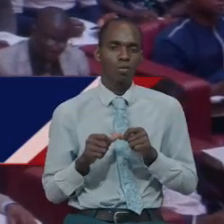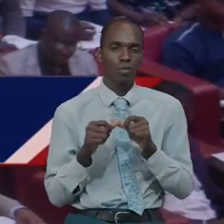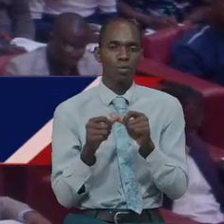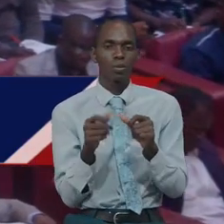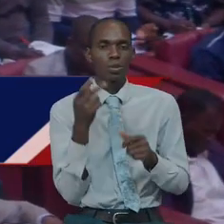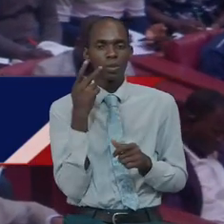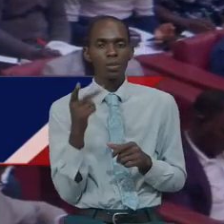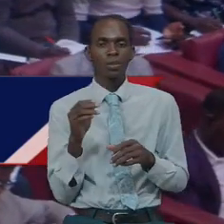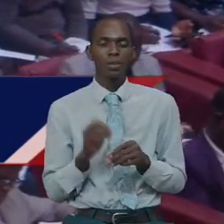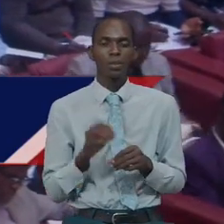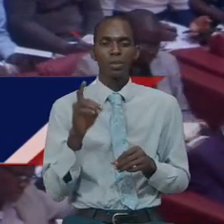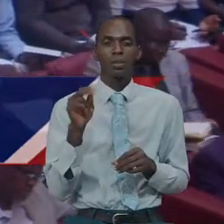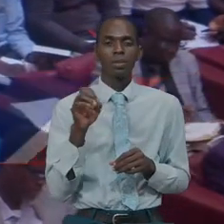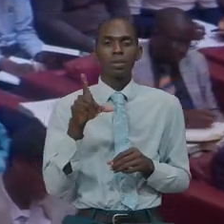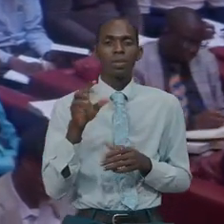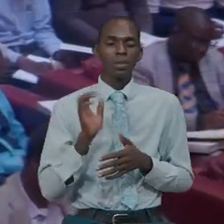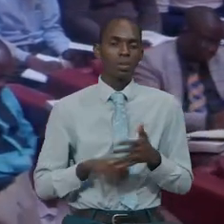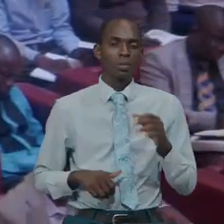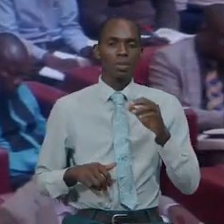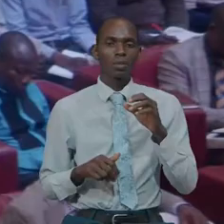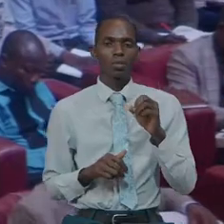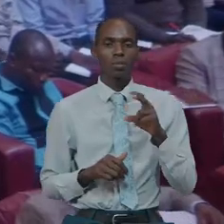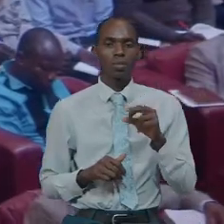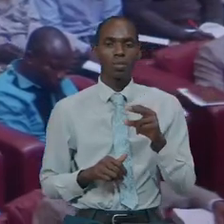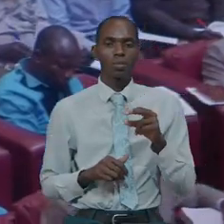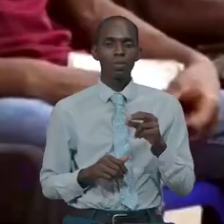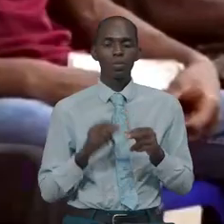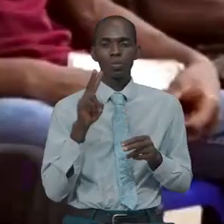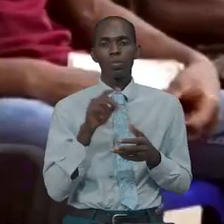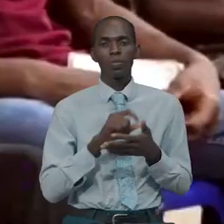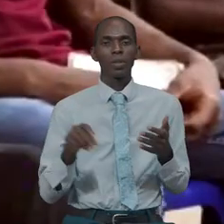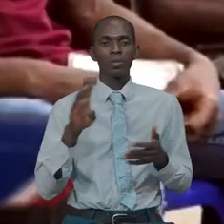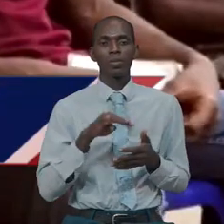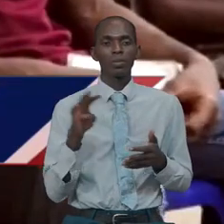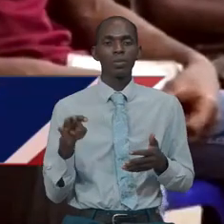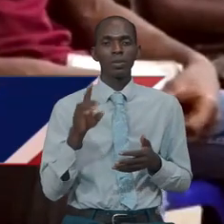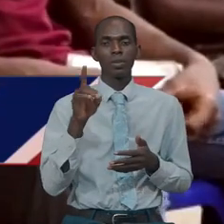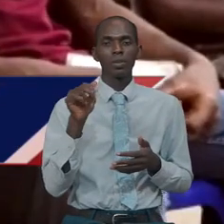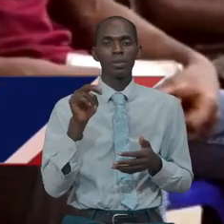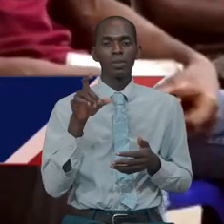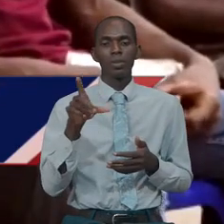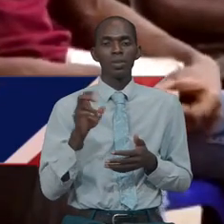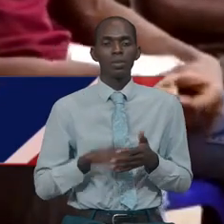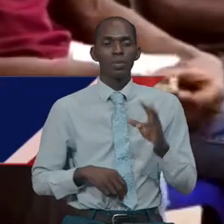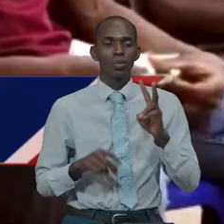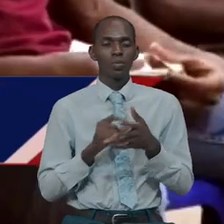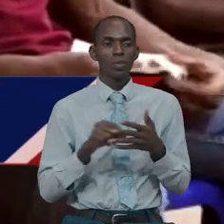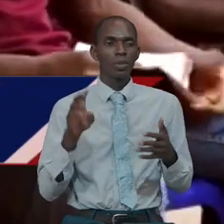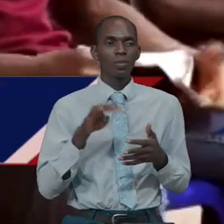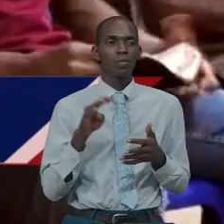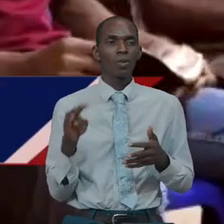we're reading from verse 44. In Daniel chapter 2, verse 44, and in the days of these